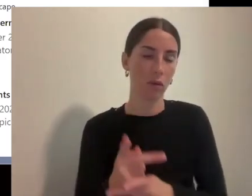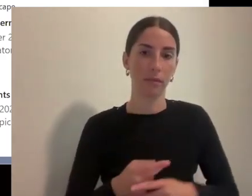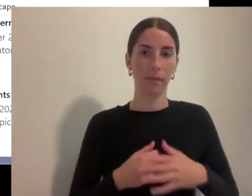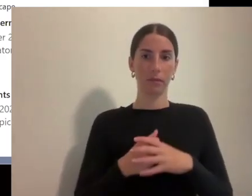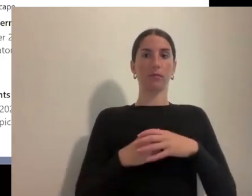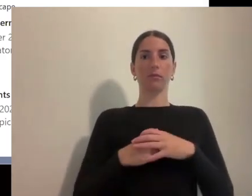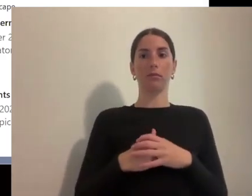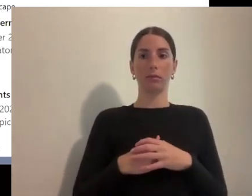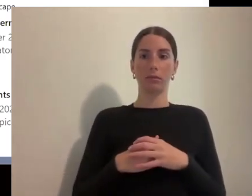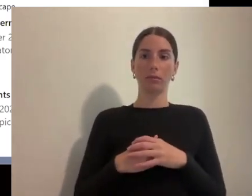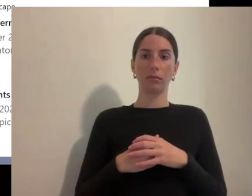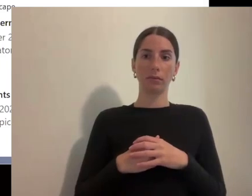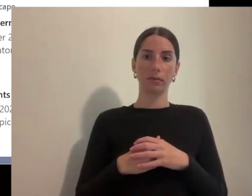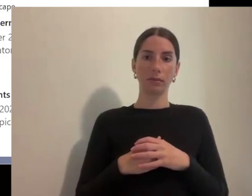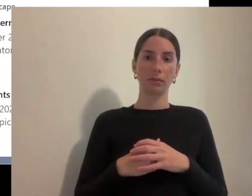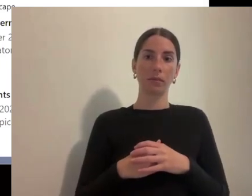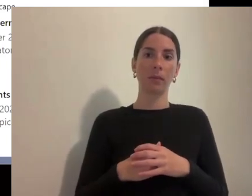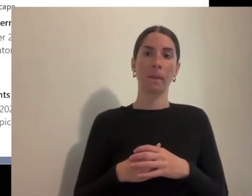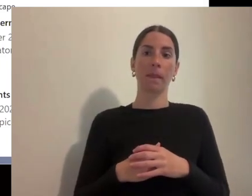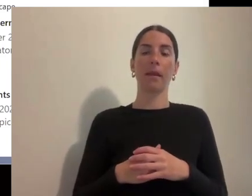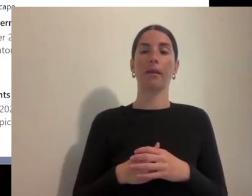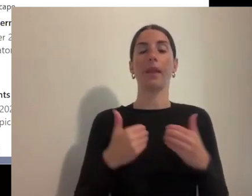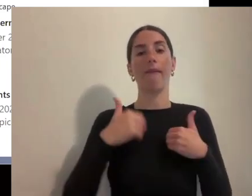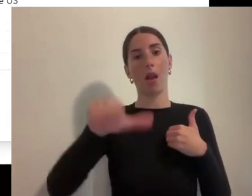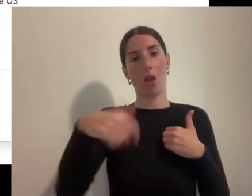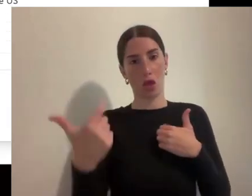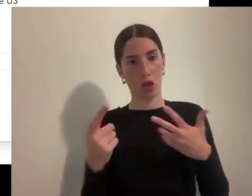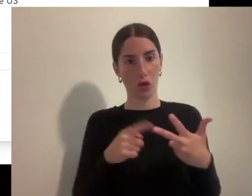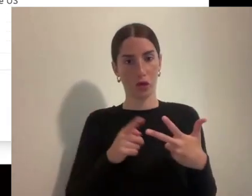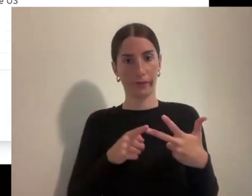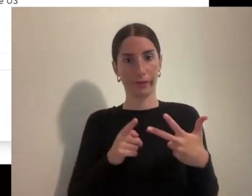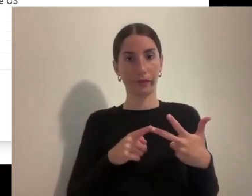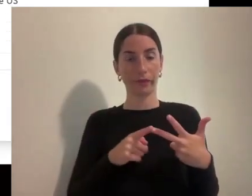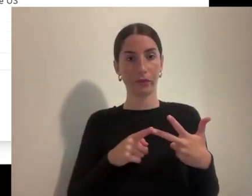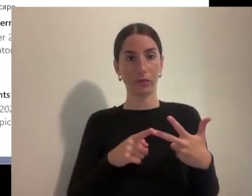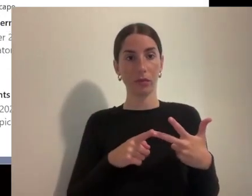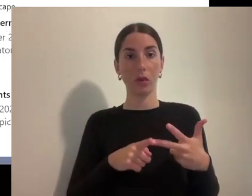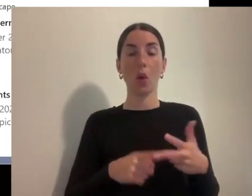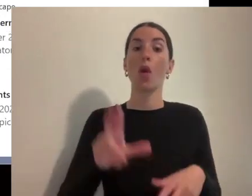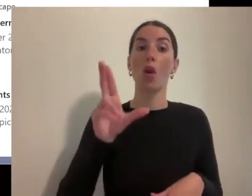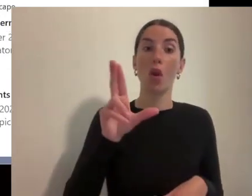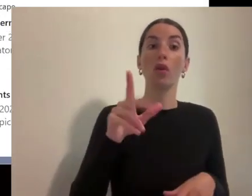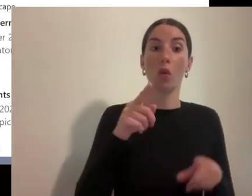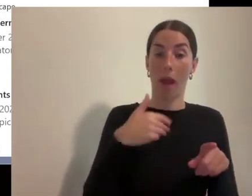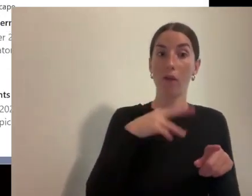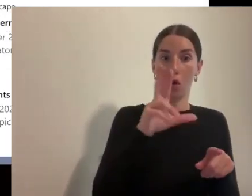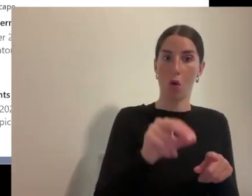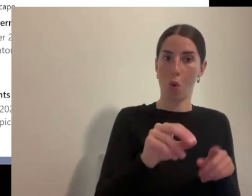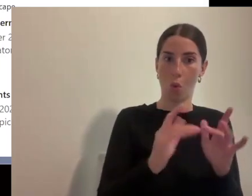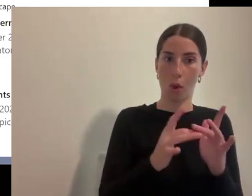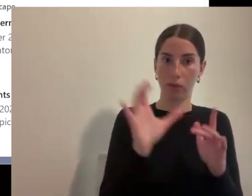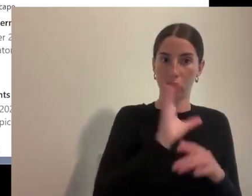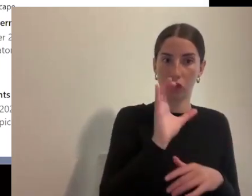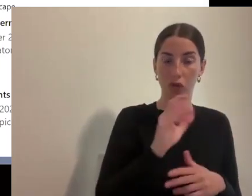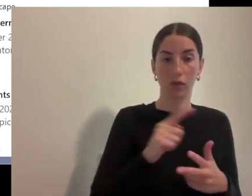Now, there is a third thing that you can do. So we saw no web search. This is web search that